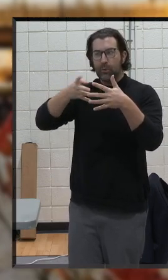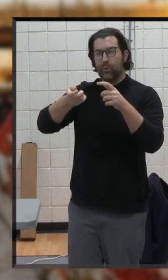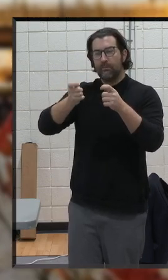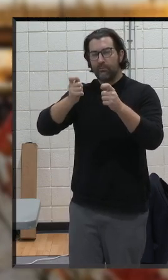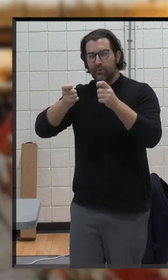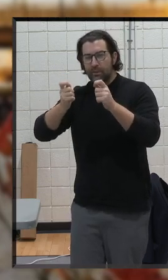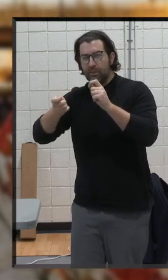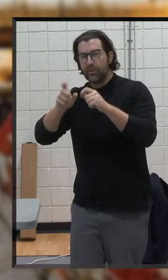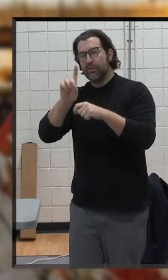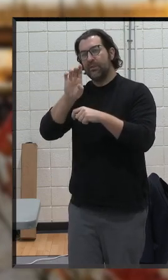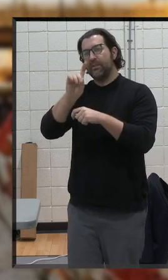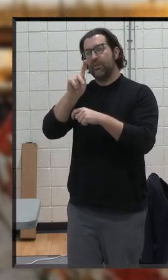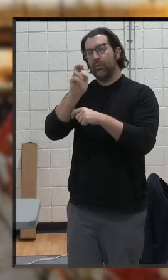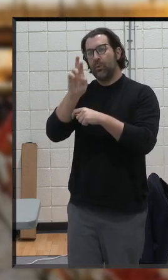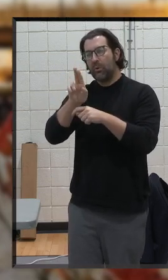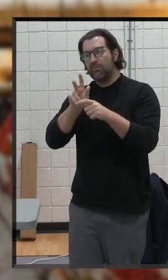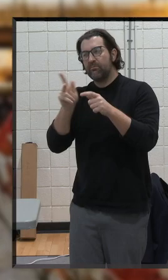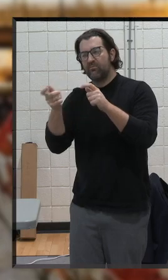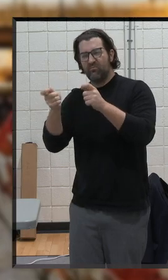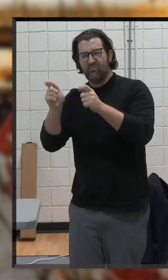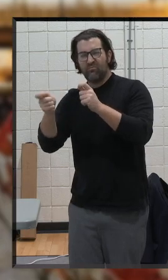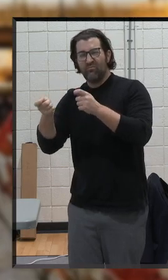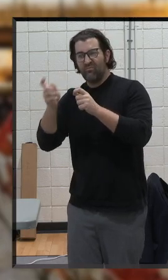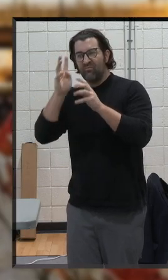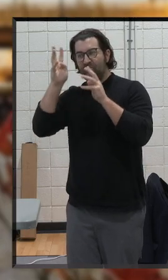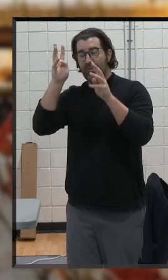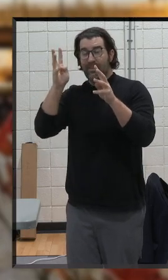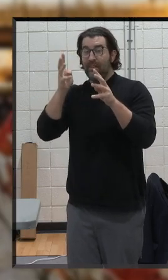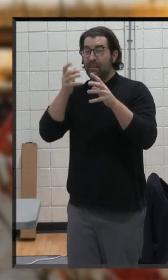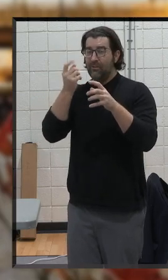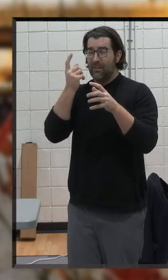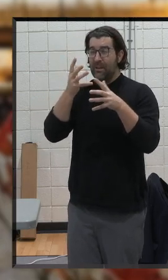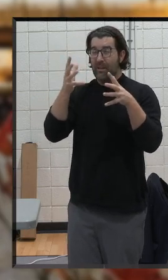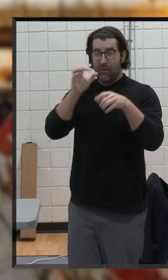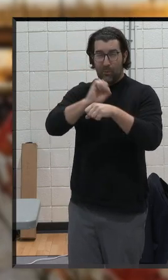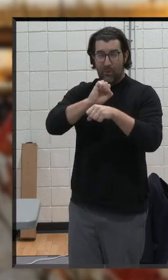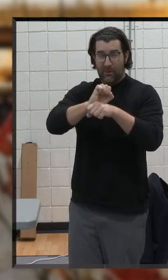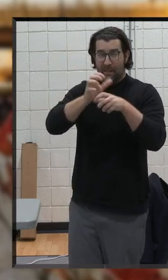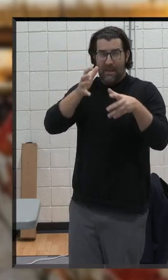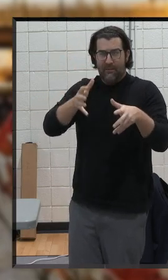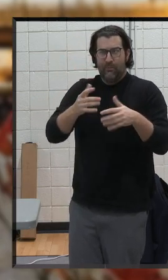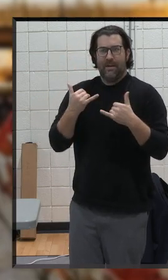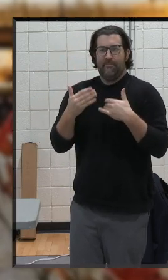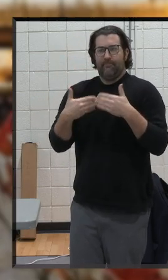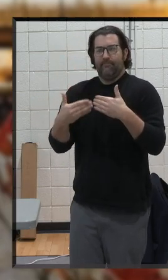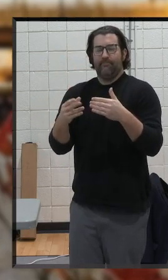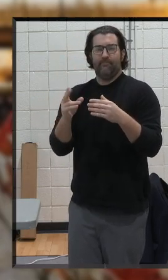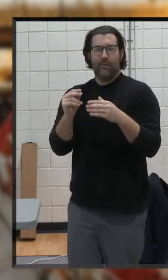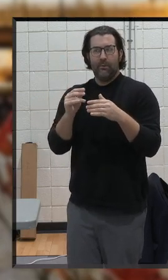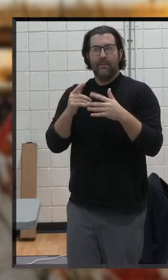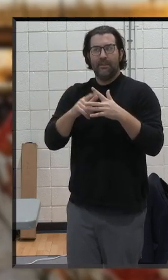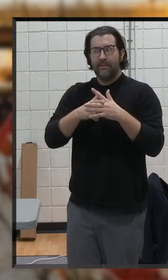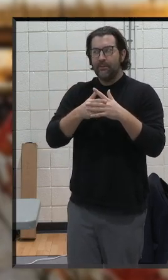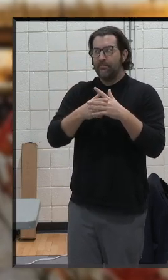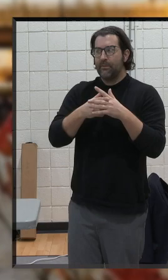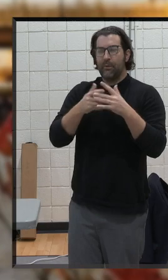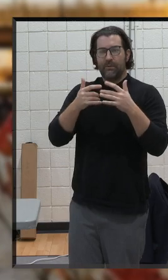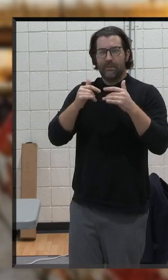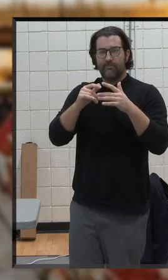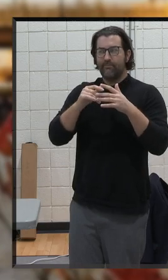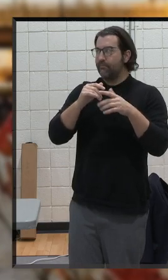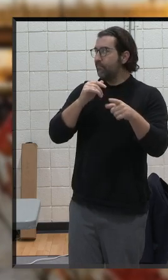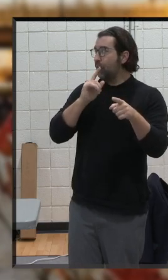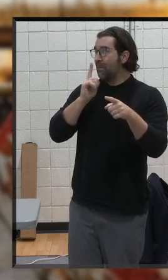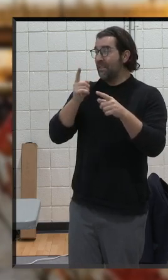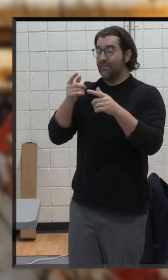the detours. We still have a lot of work to do before we can get this project out on the street to a contractor. So we'll